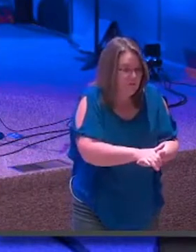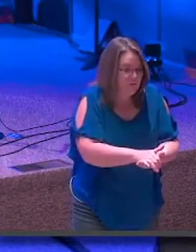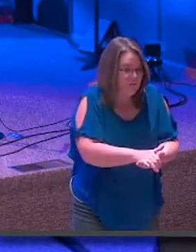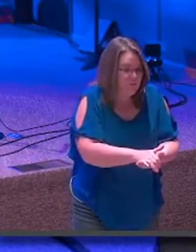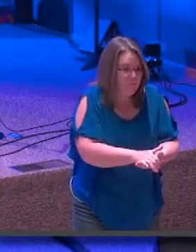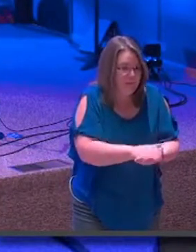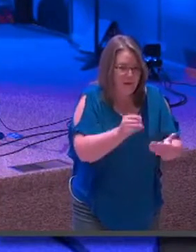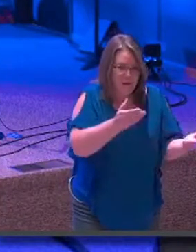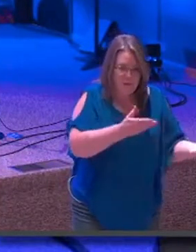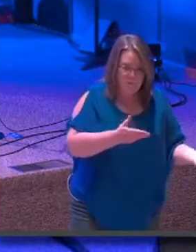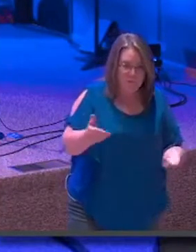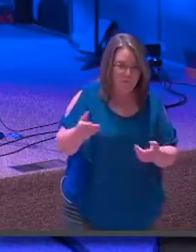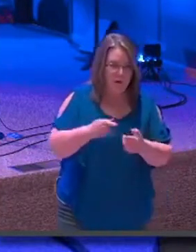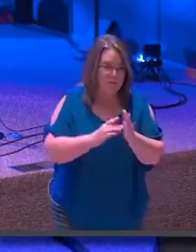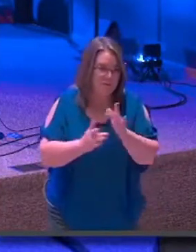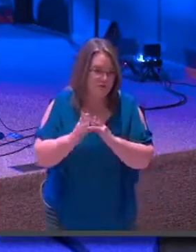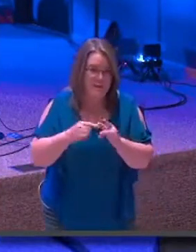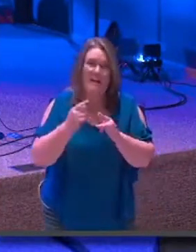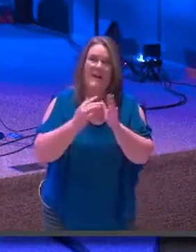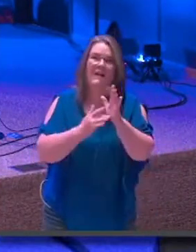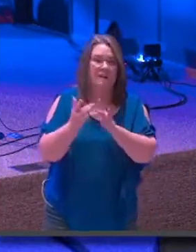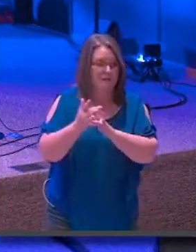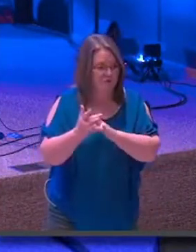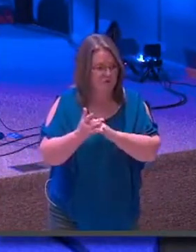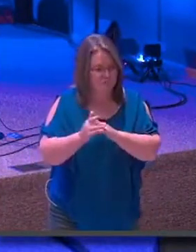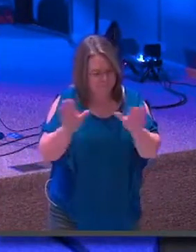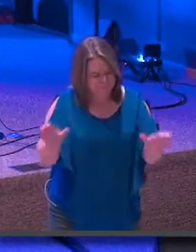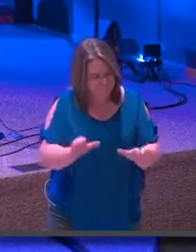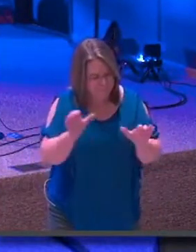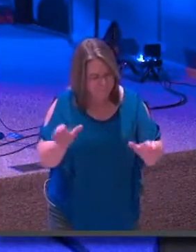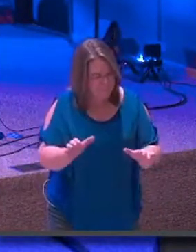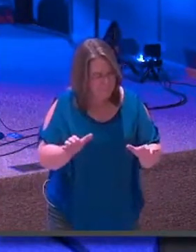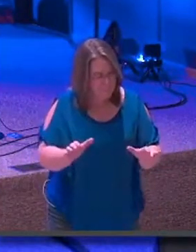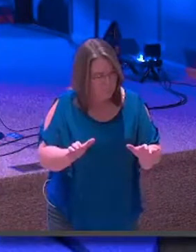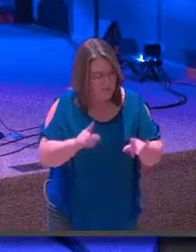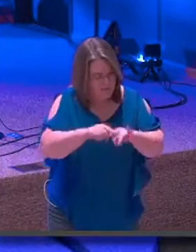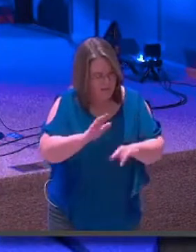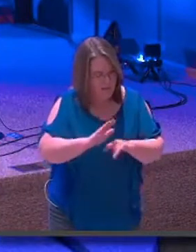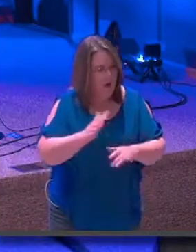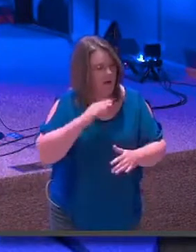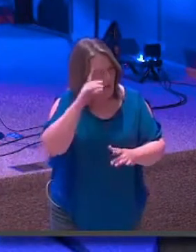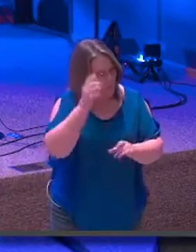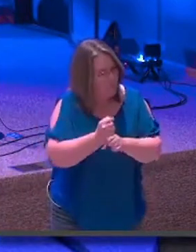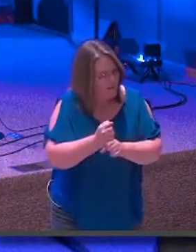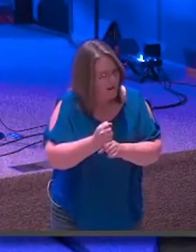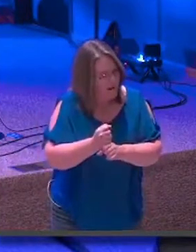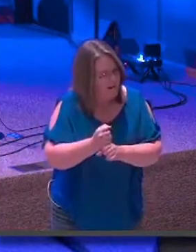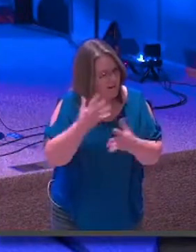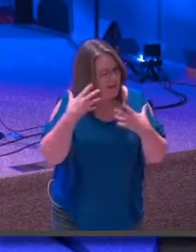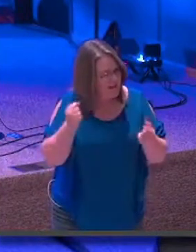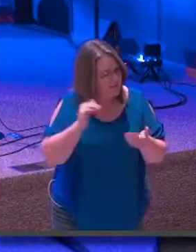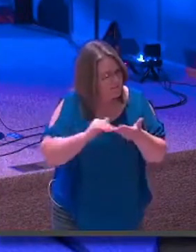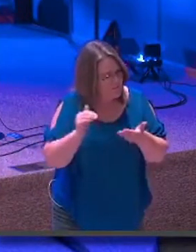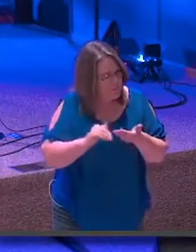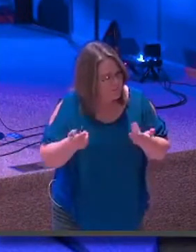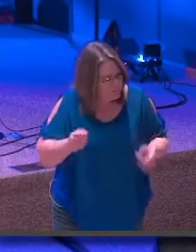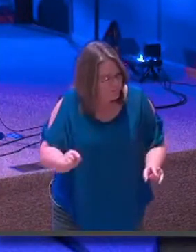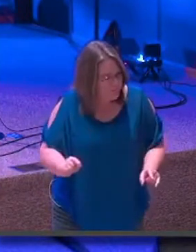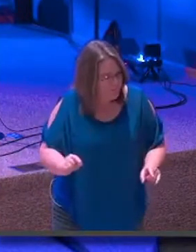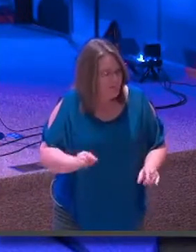to Jesus, and then Jesus acts upon our faith and he heals and he forgives? Of course,